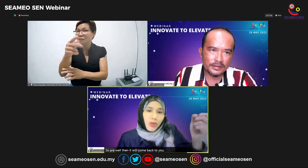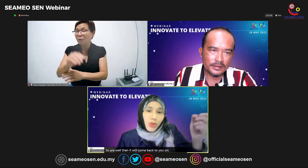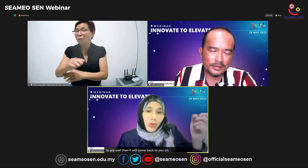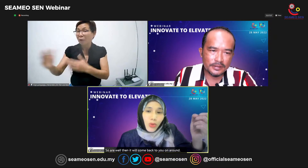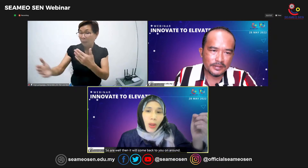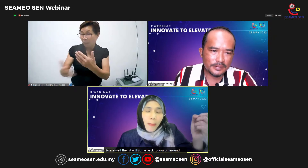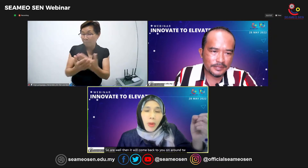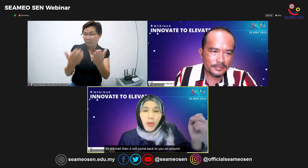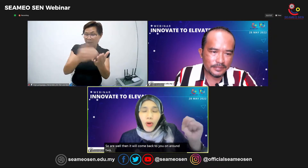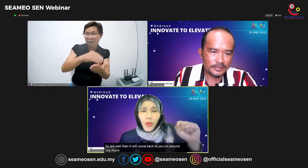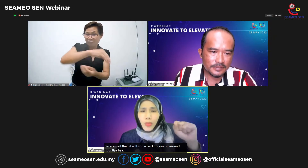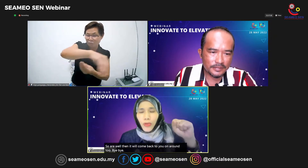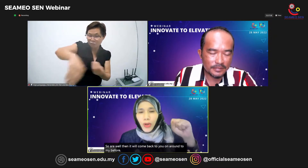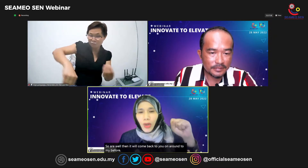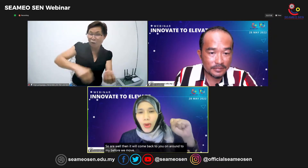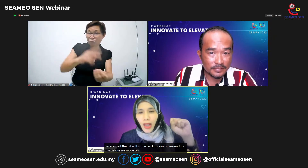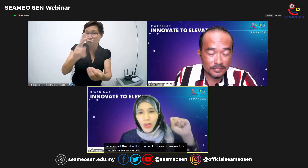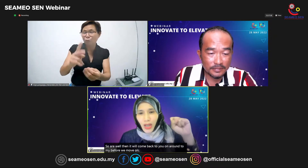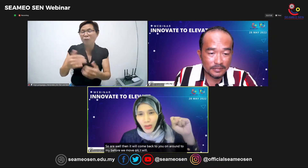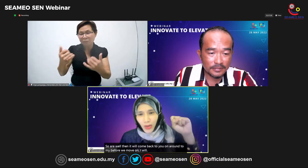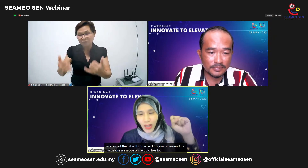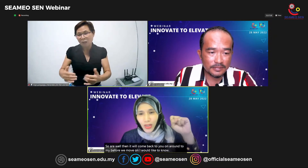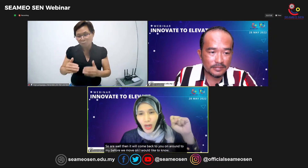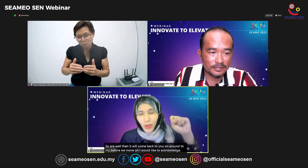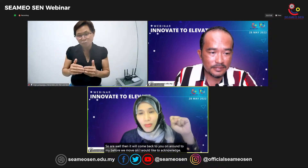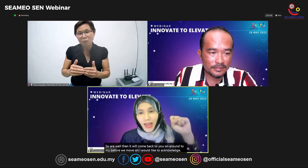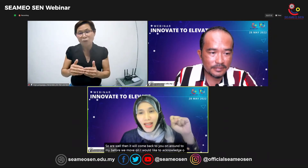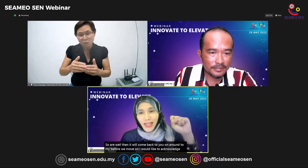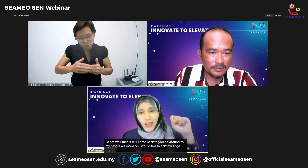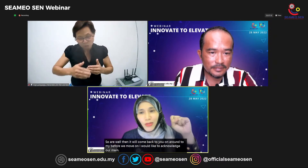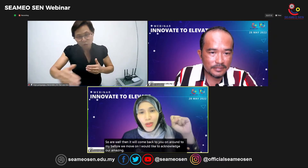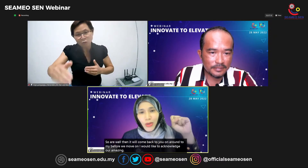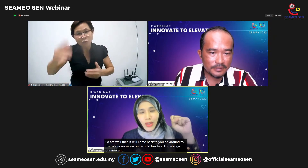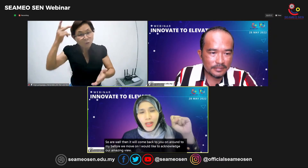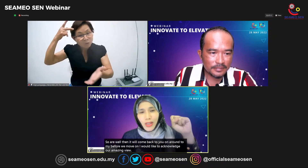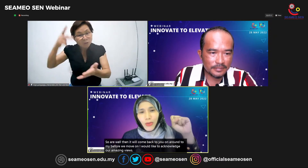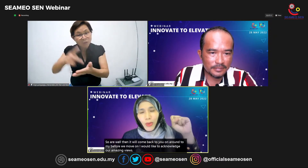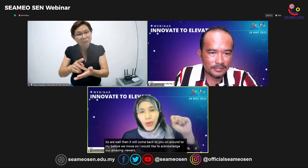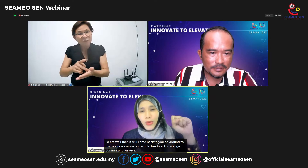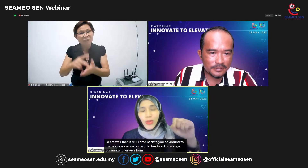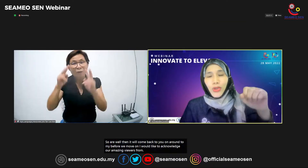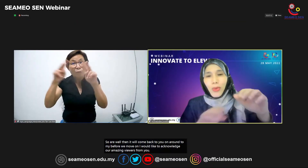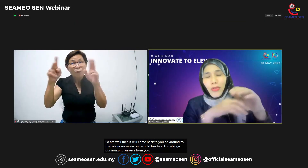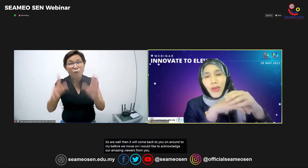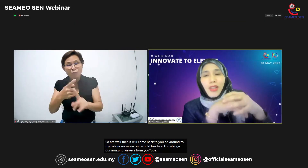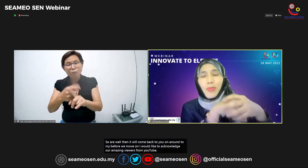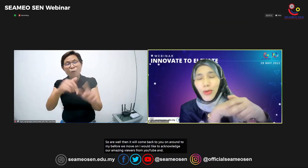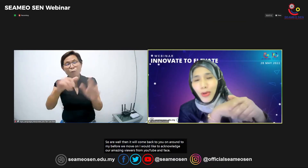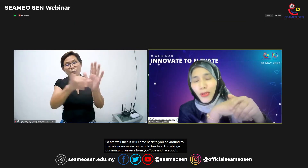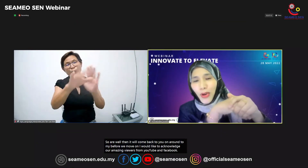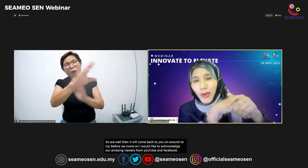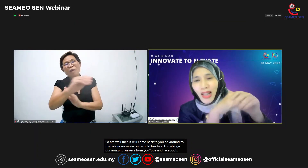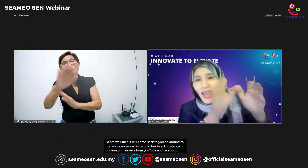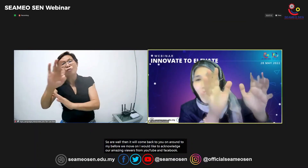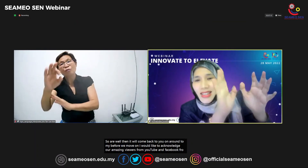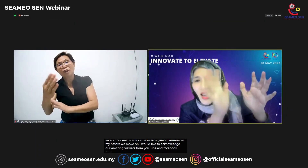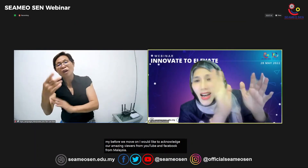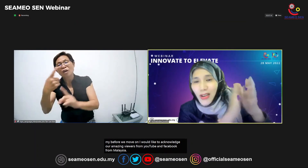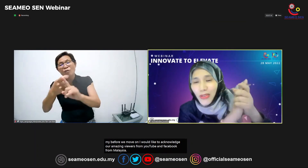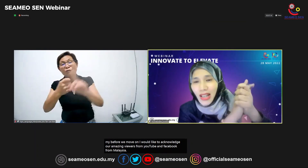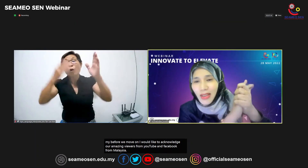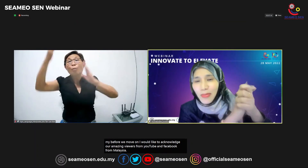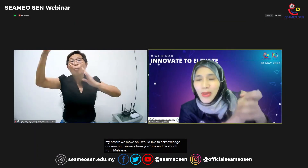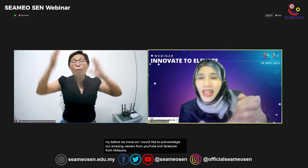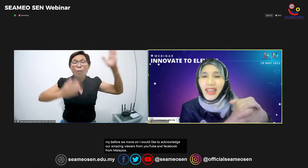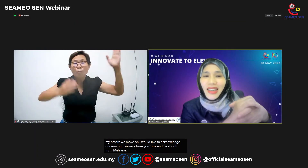on round 2. But before we move on, I would like to acknowledge our amazing viewers from YouTube and Facebook from